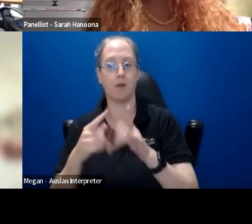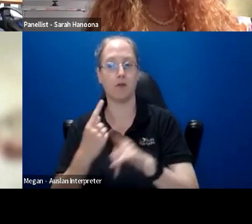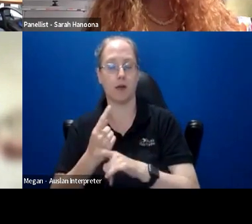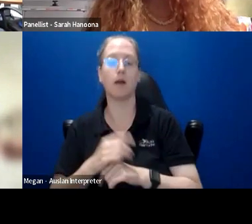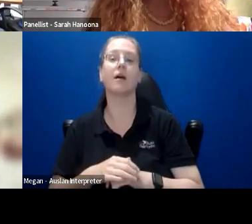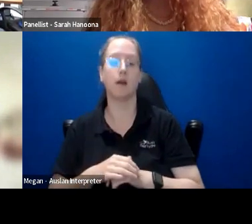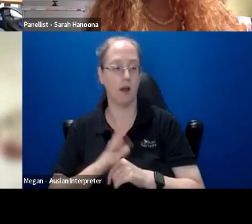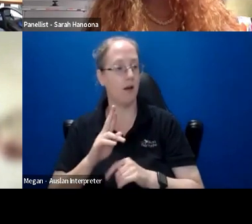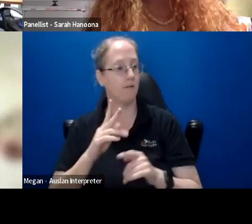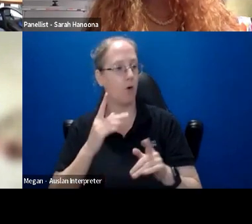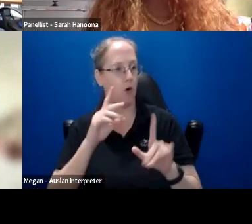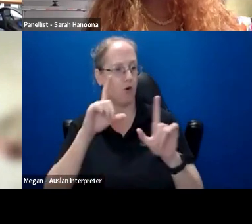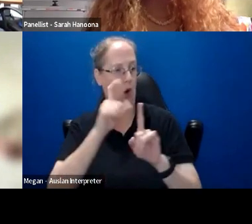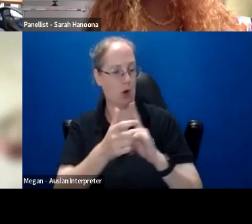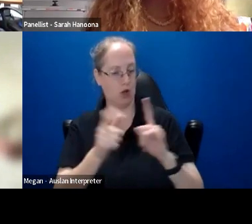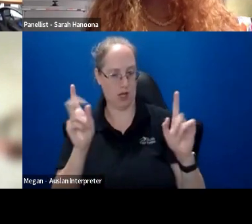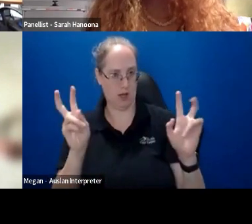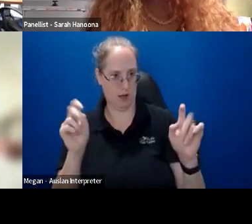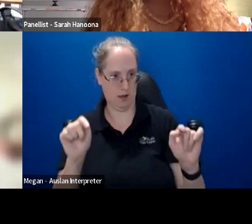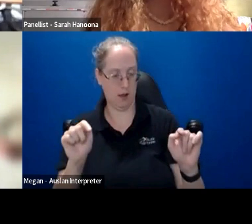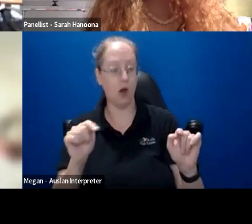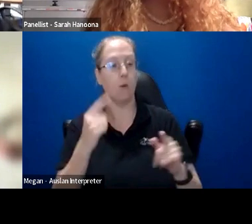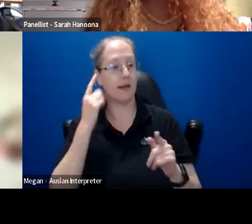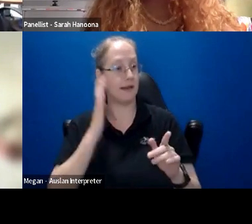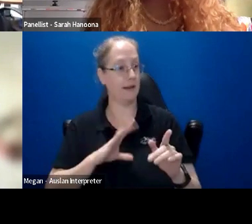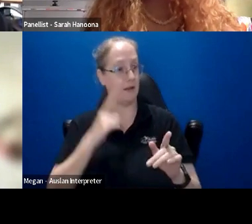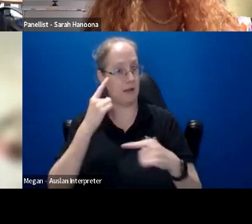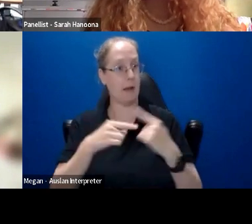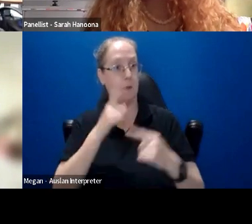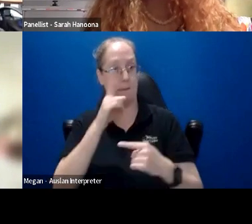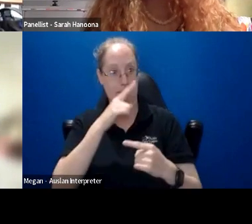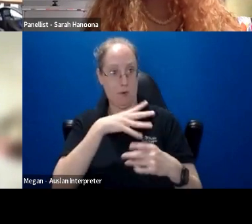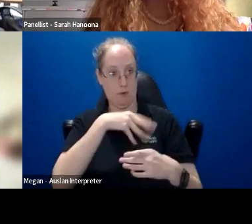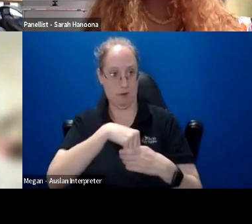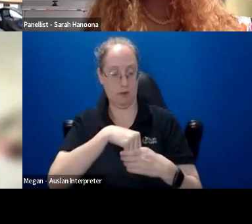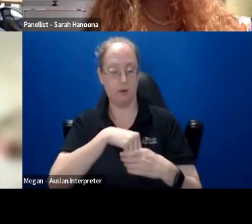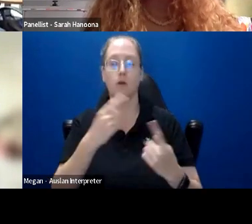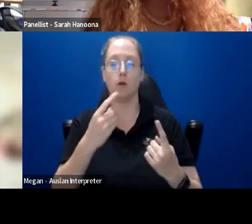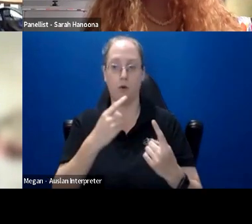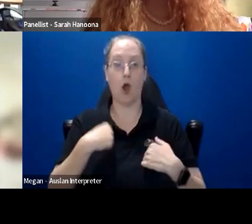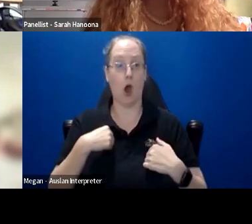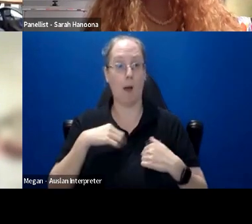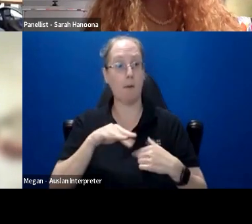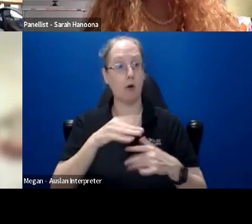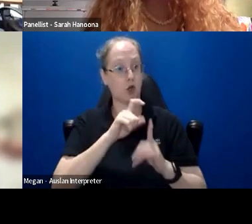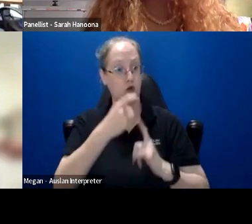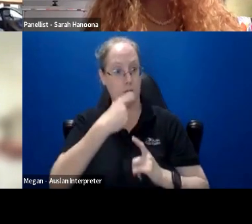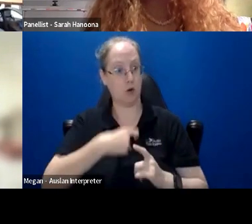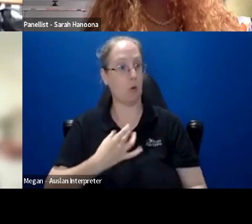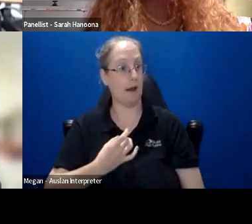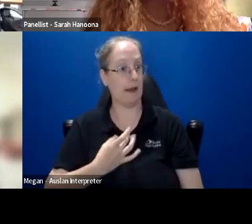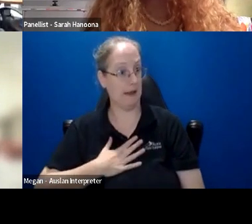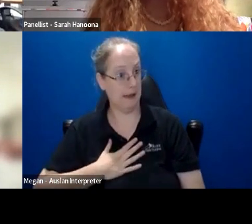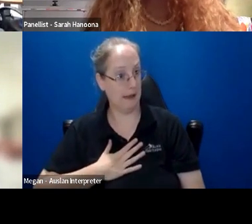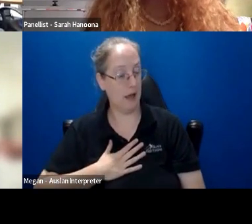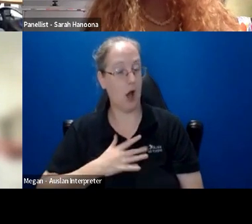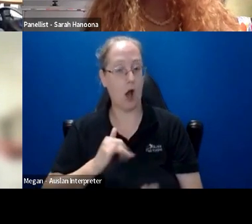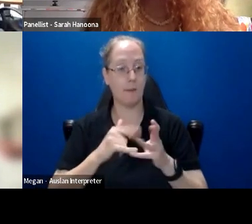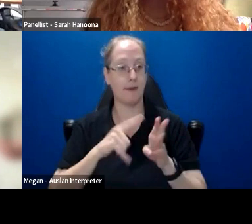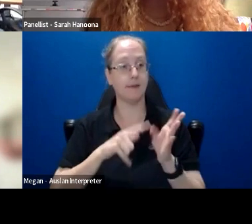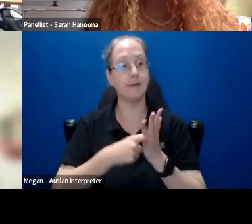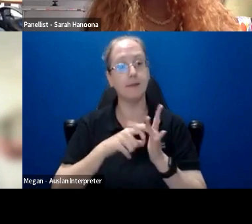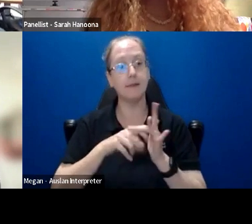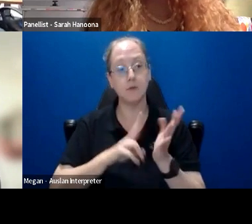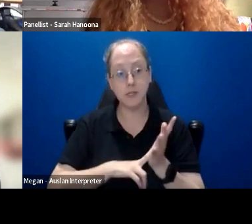also to consider the people that we have. So I'm a multicultural person myself, because like I'm a Syrian and also I was